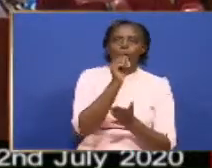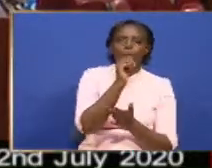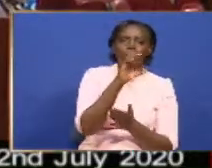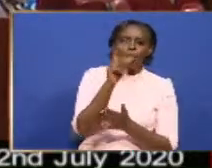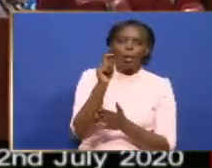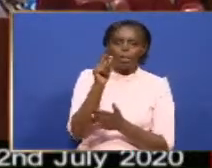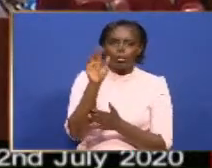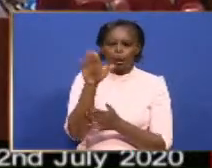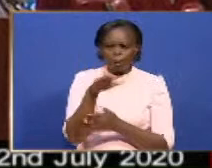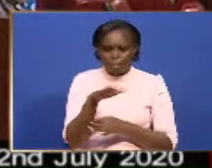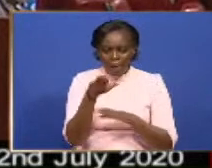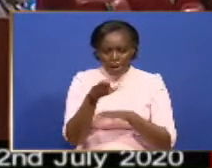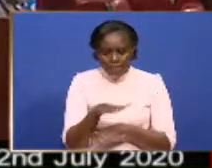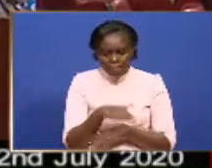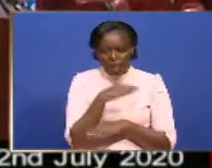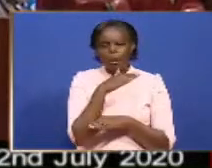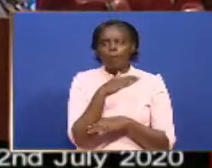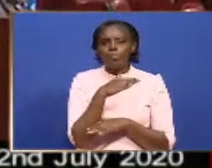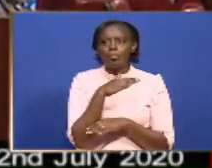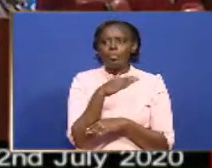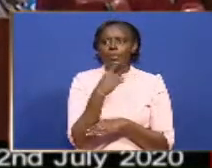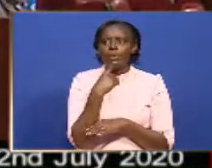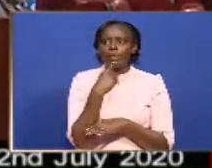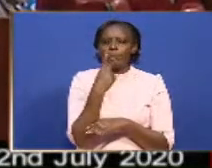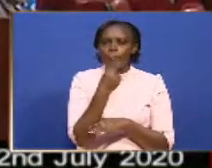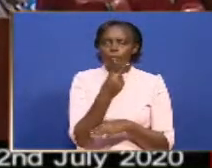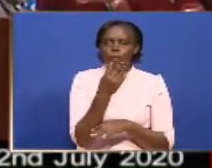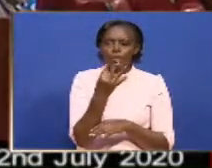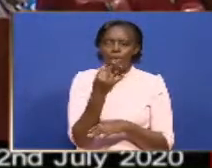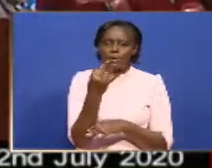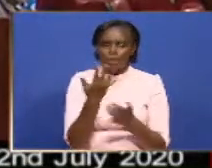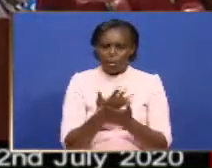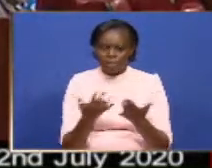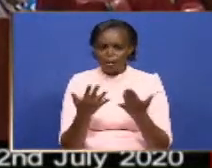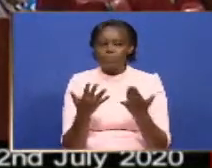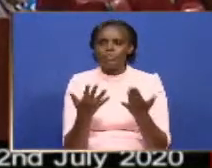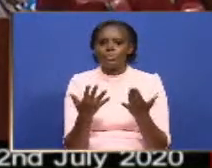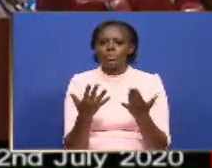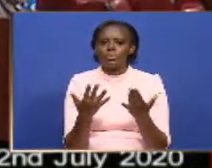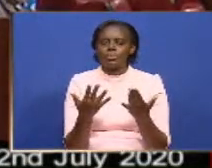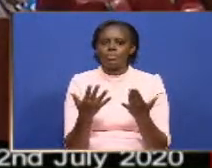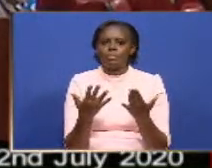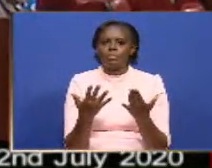in place. But I would want to say some 2-3 things, other than what